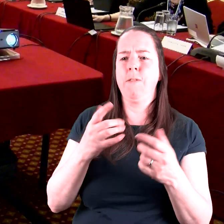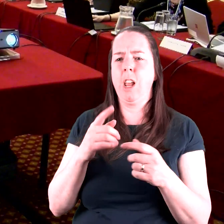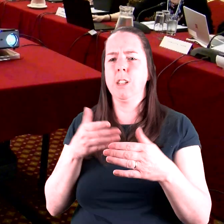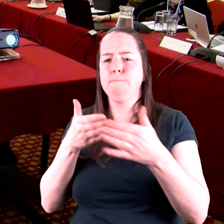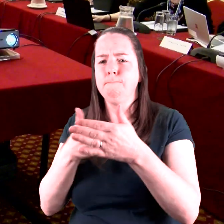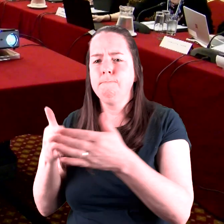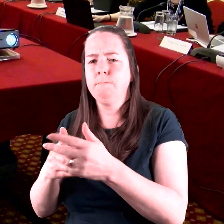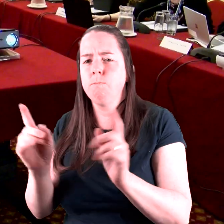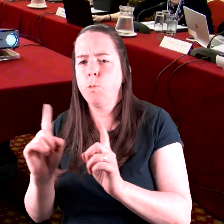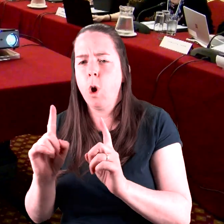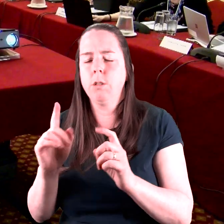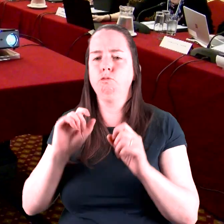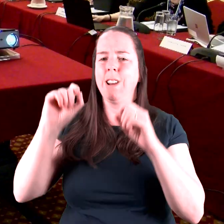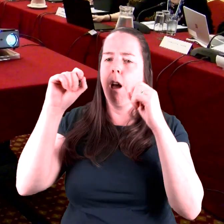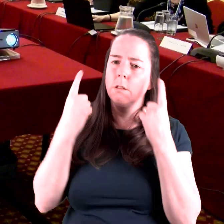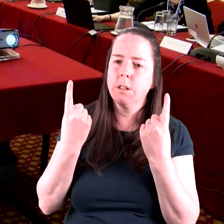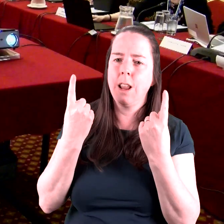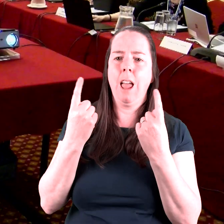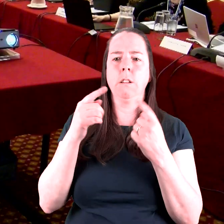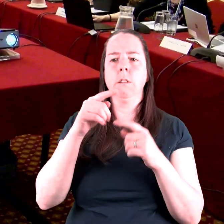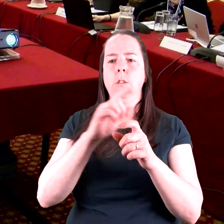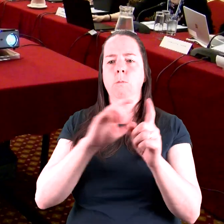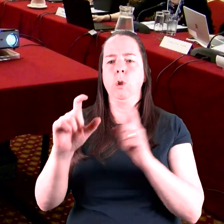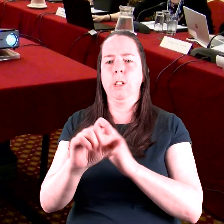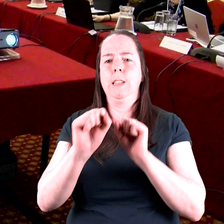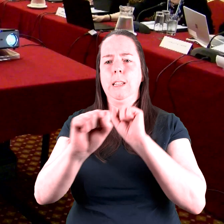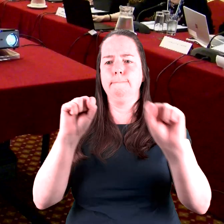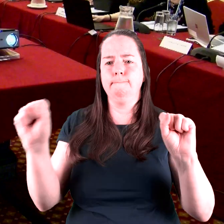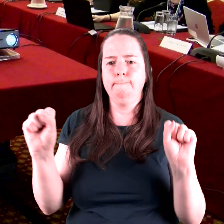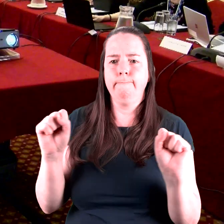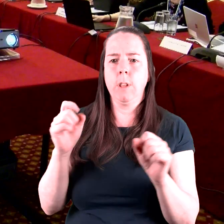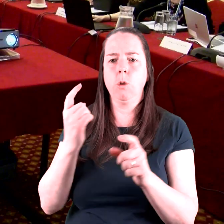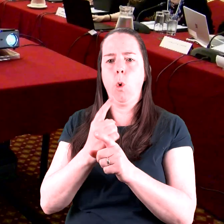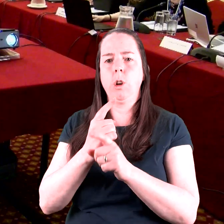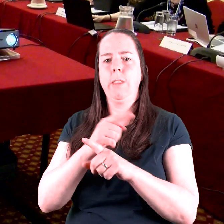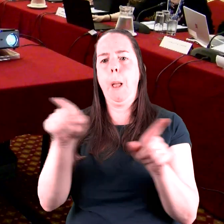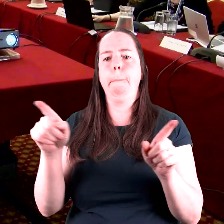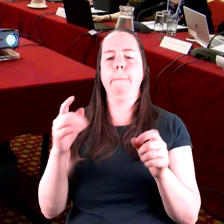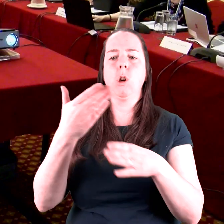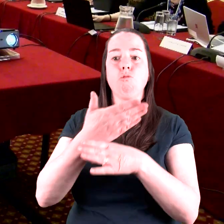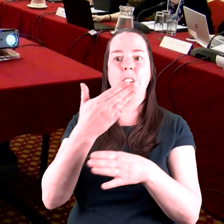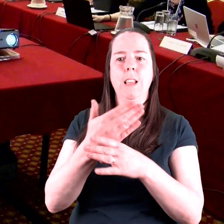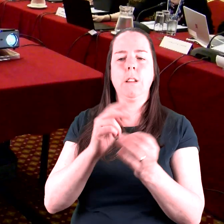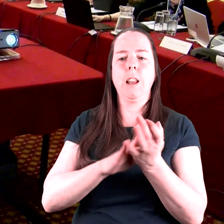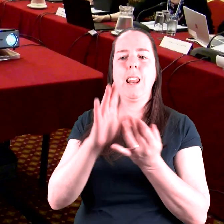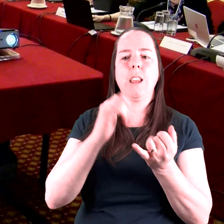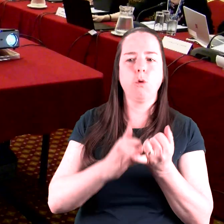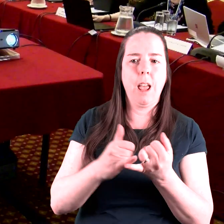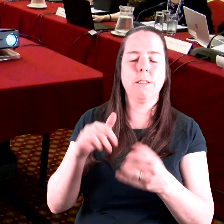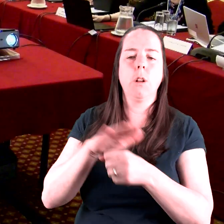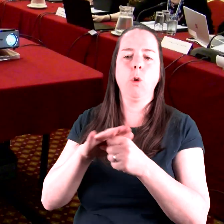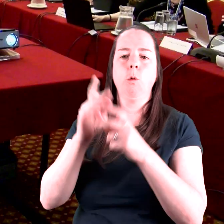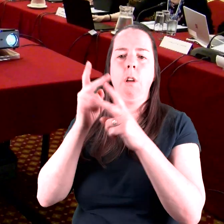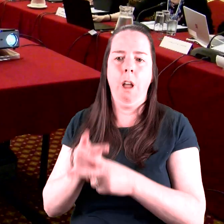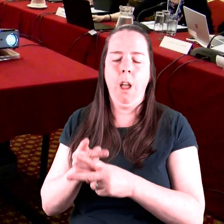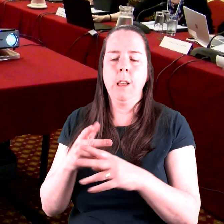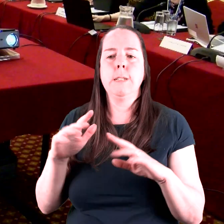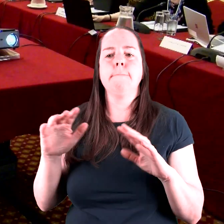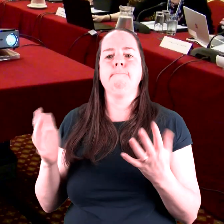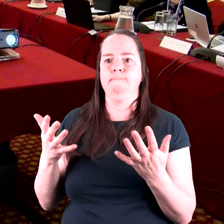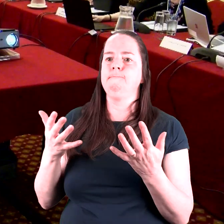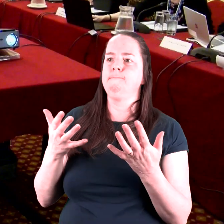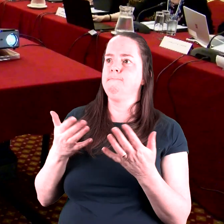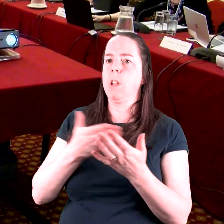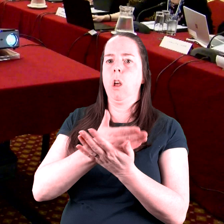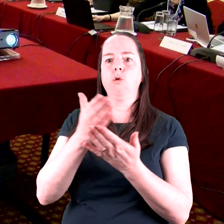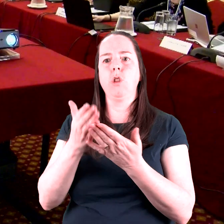and really understanding and getting into our communities and talking to them about careers in the NHS and in local care. And